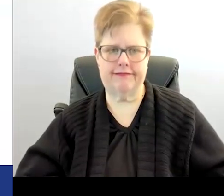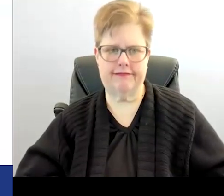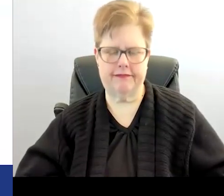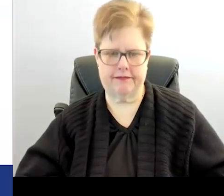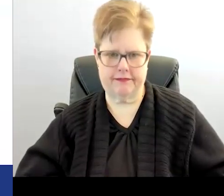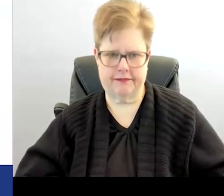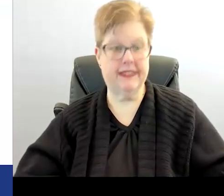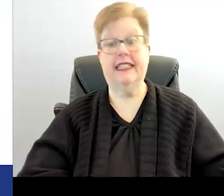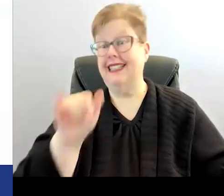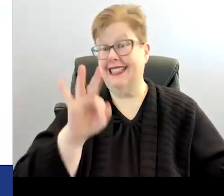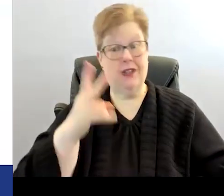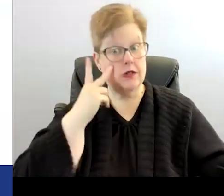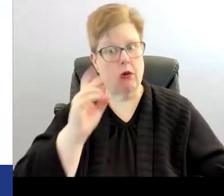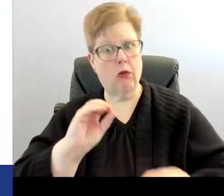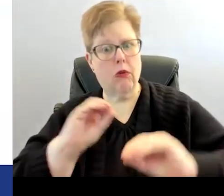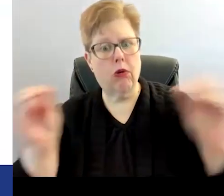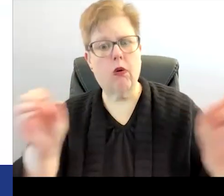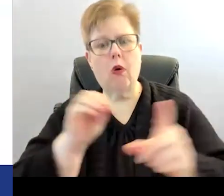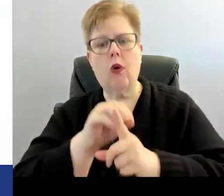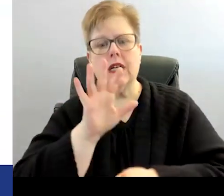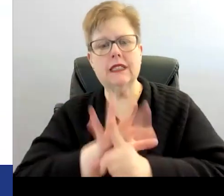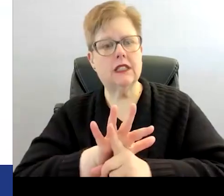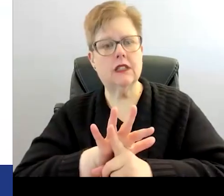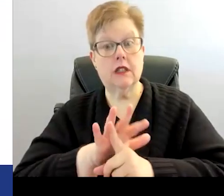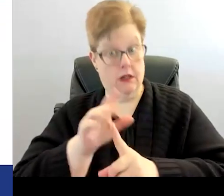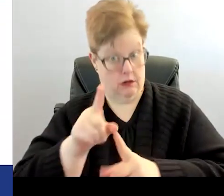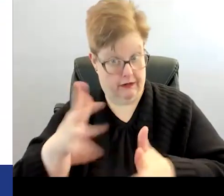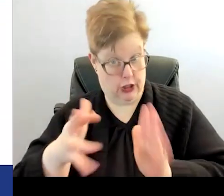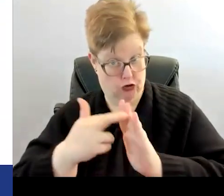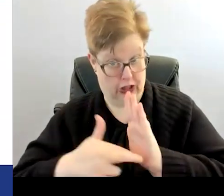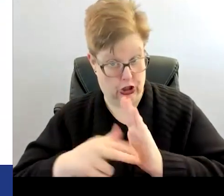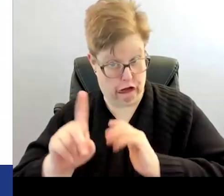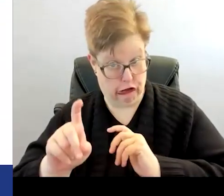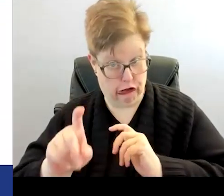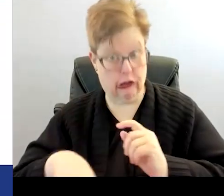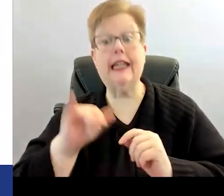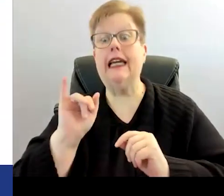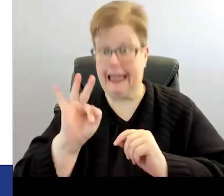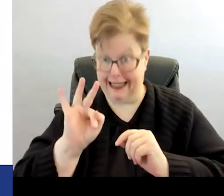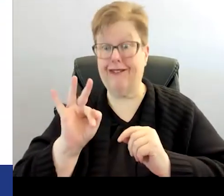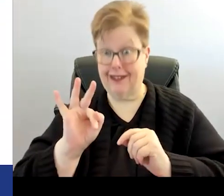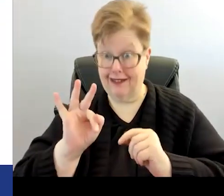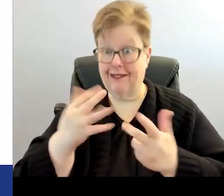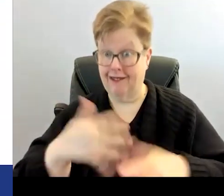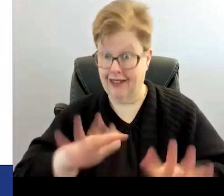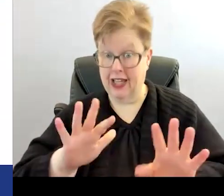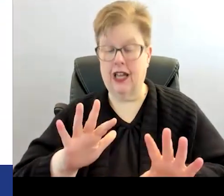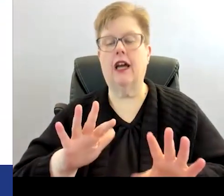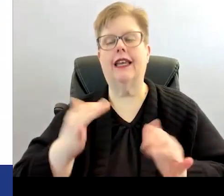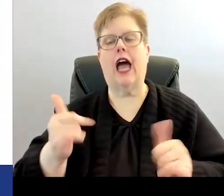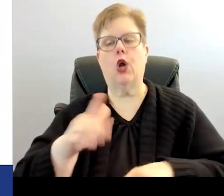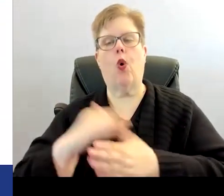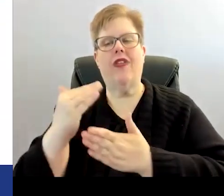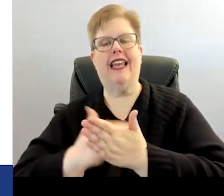If you do not see orientation, are you registered for your courses? If so, that puts you on a list